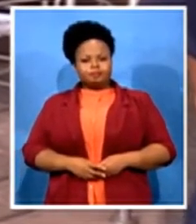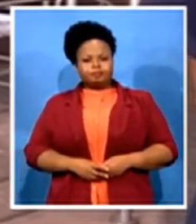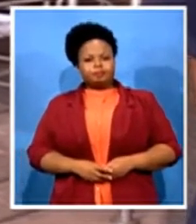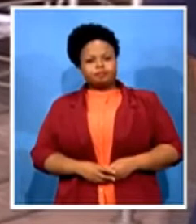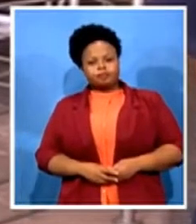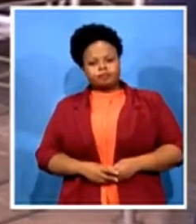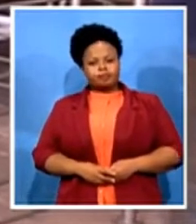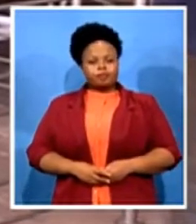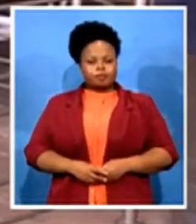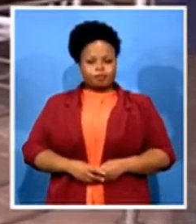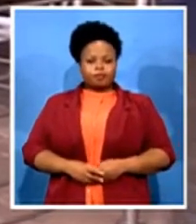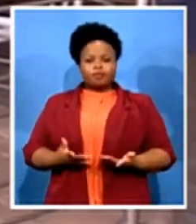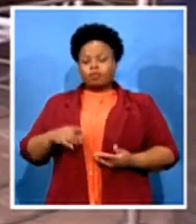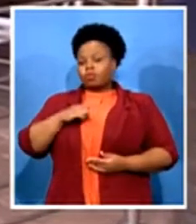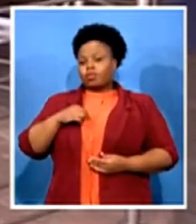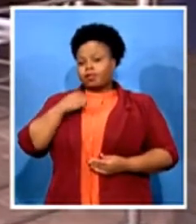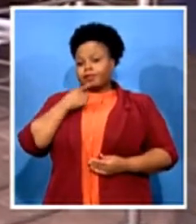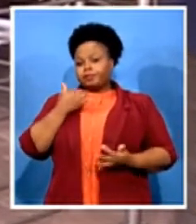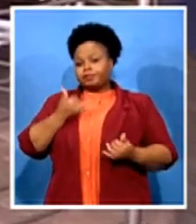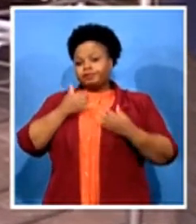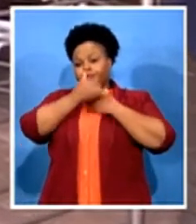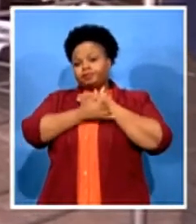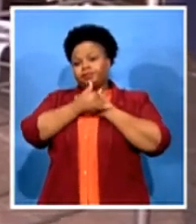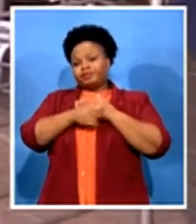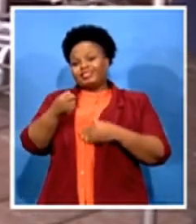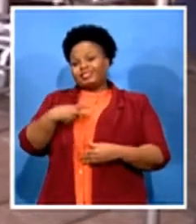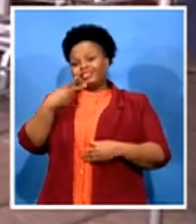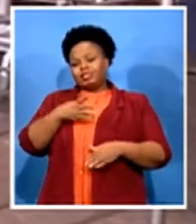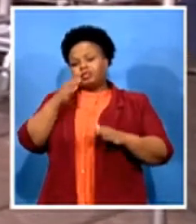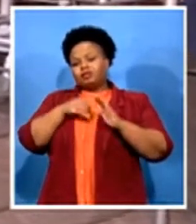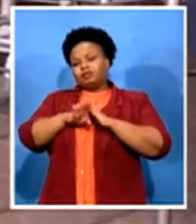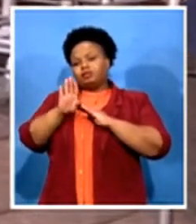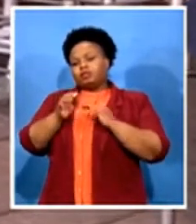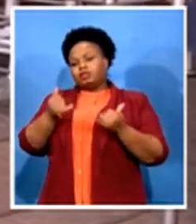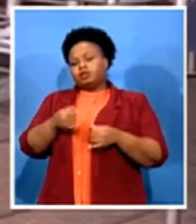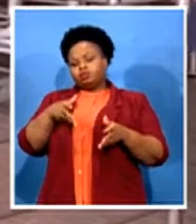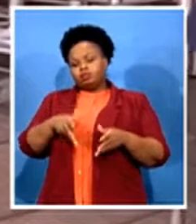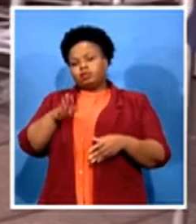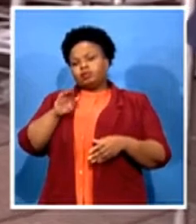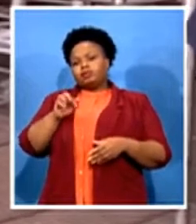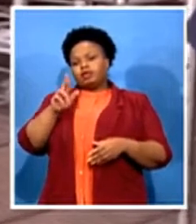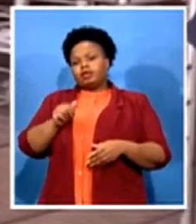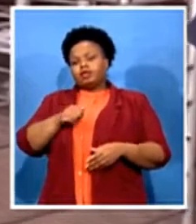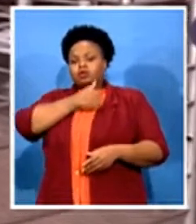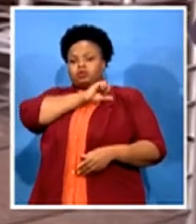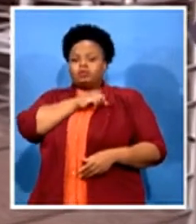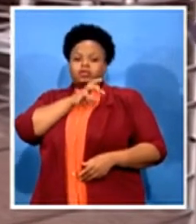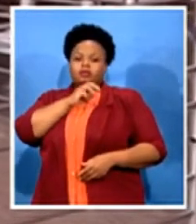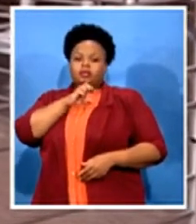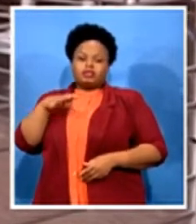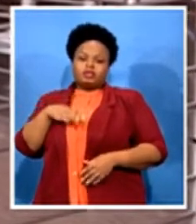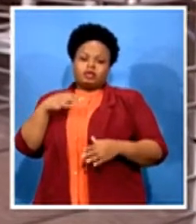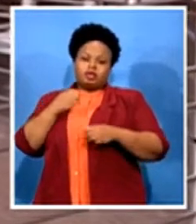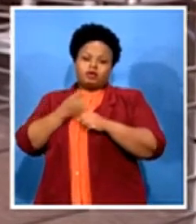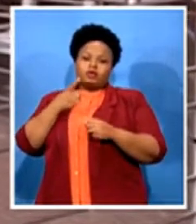goes into its second wave, we're here at the Chris Baragwanath Hospital, where the MEC for Gauteng Health was visiting the facility to